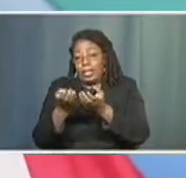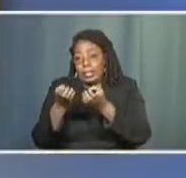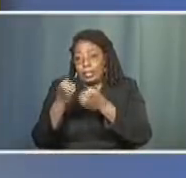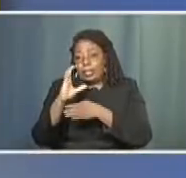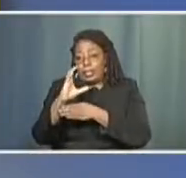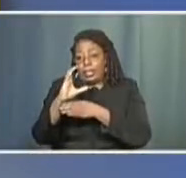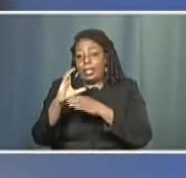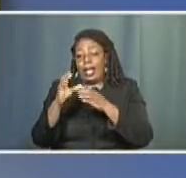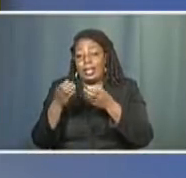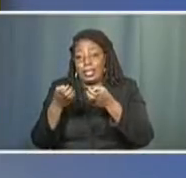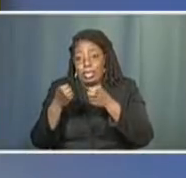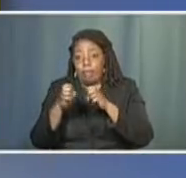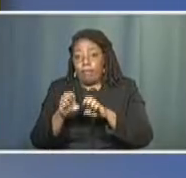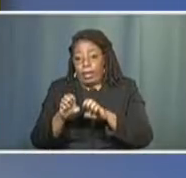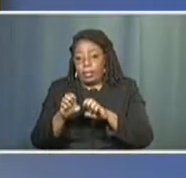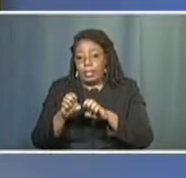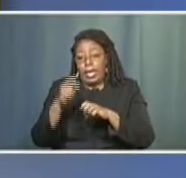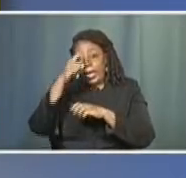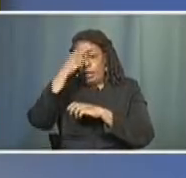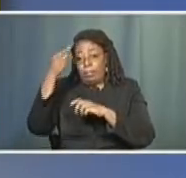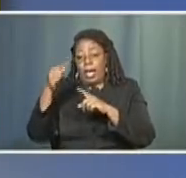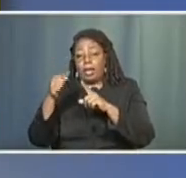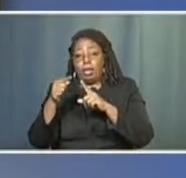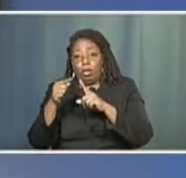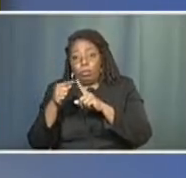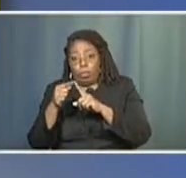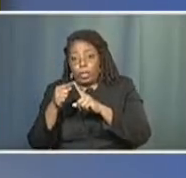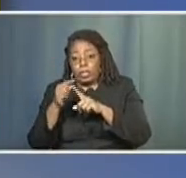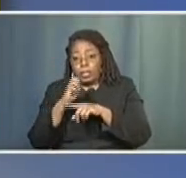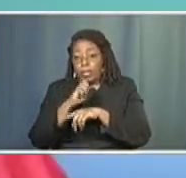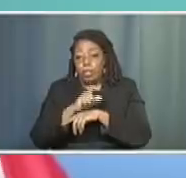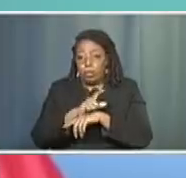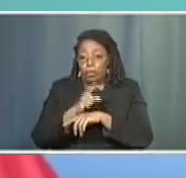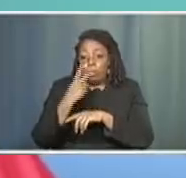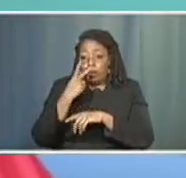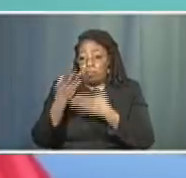honor again. We're gonna do that. I can see something happening here in Nassau